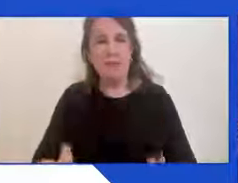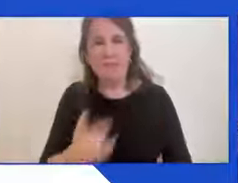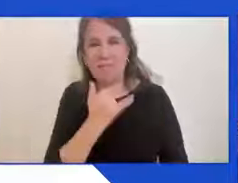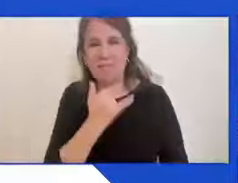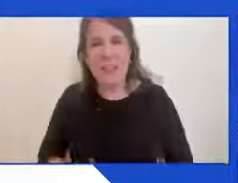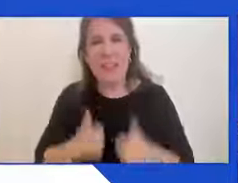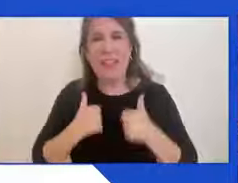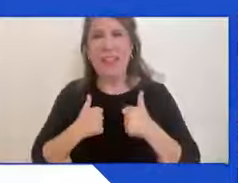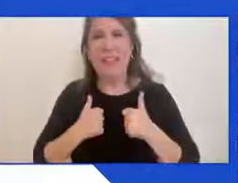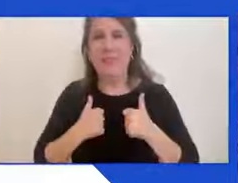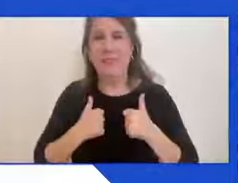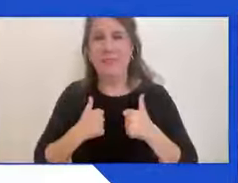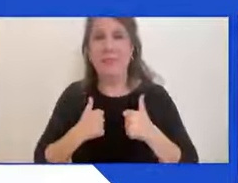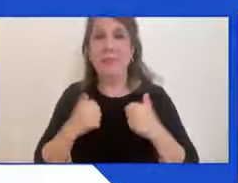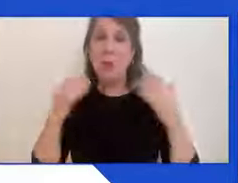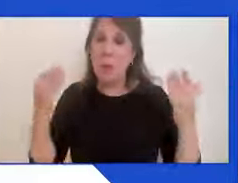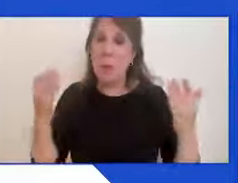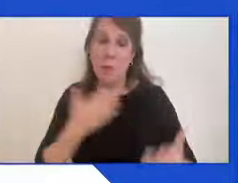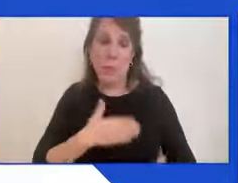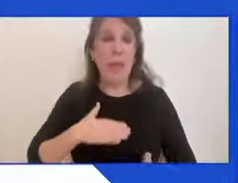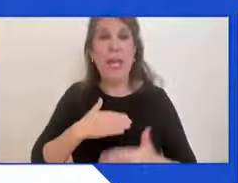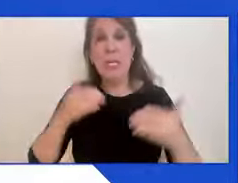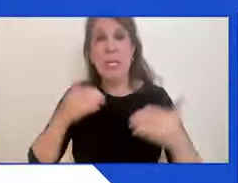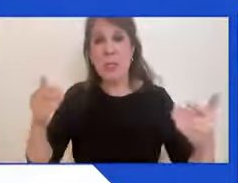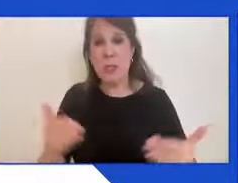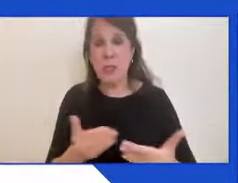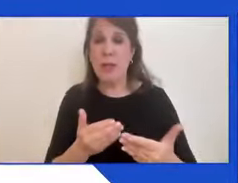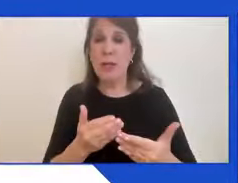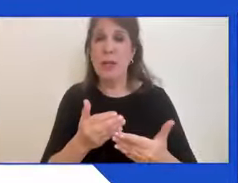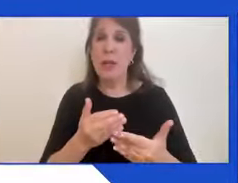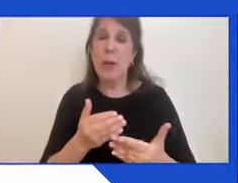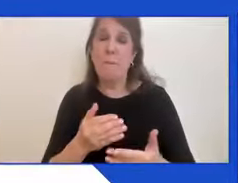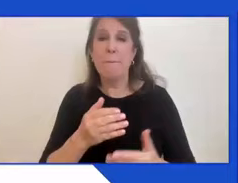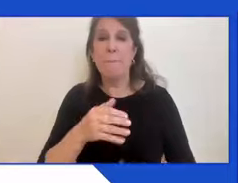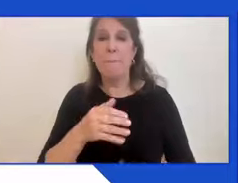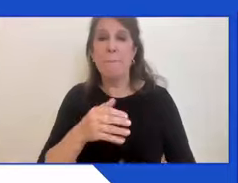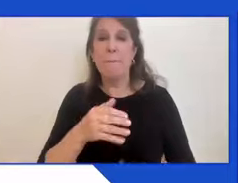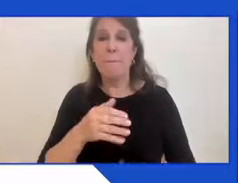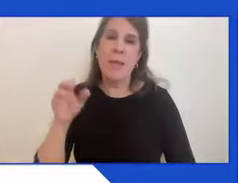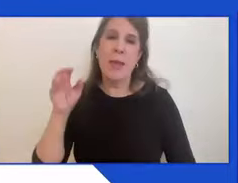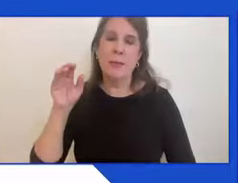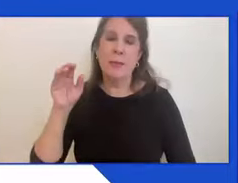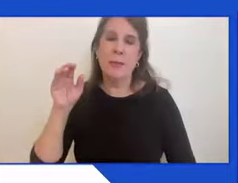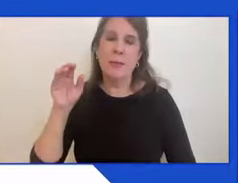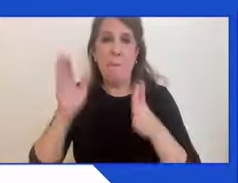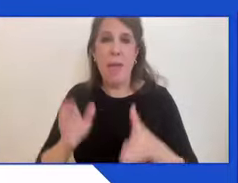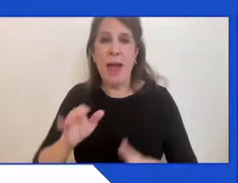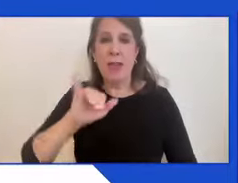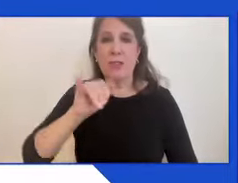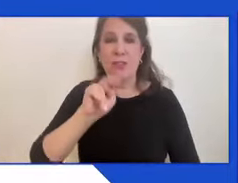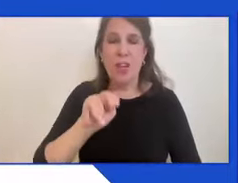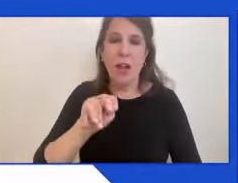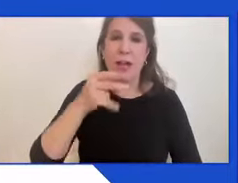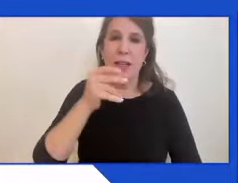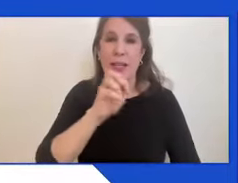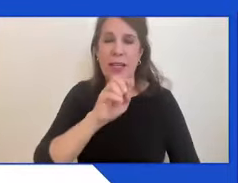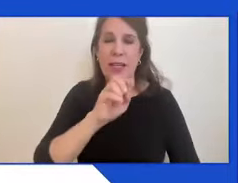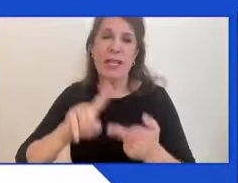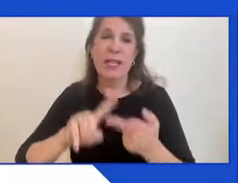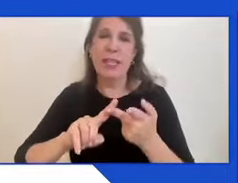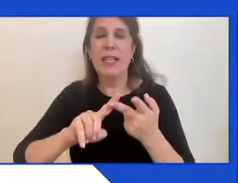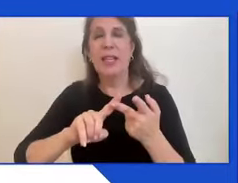Please welcome Pastor John Hagee, Dillard University President Dr. Rochelle Ford, and Anila Ali.